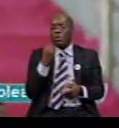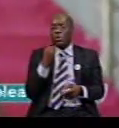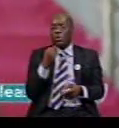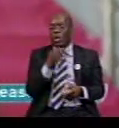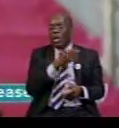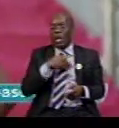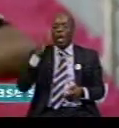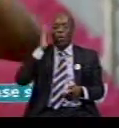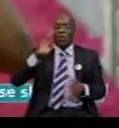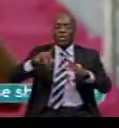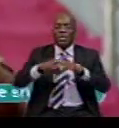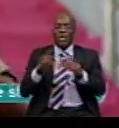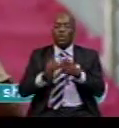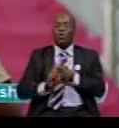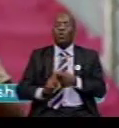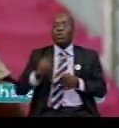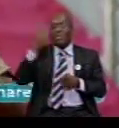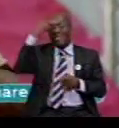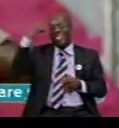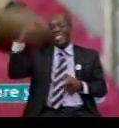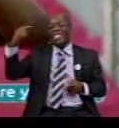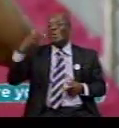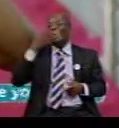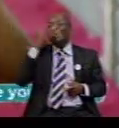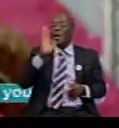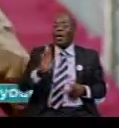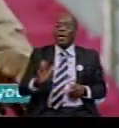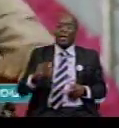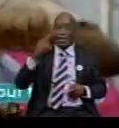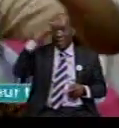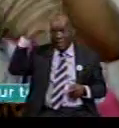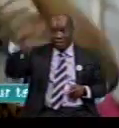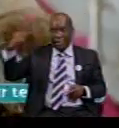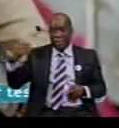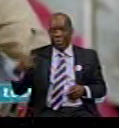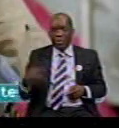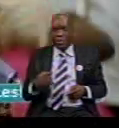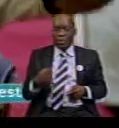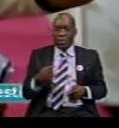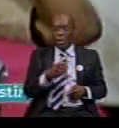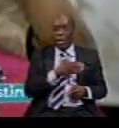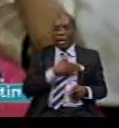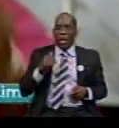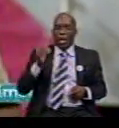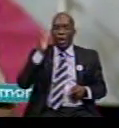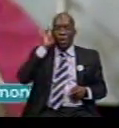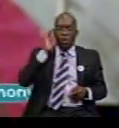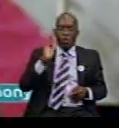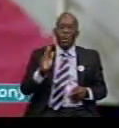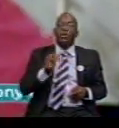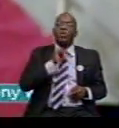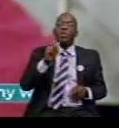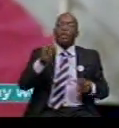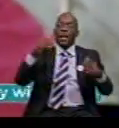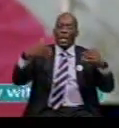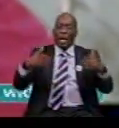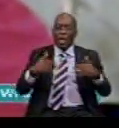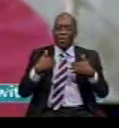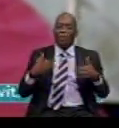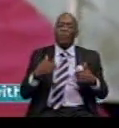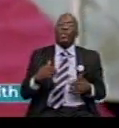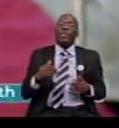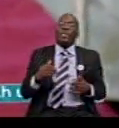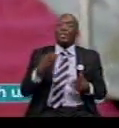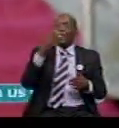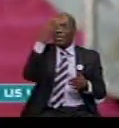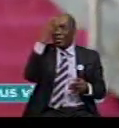lalakala tin ba ji loru bayi boya pago meji ni mo ji boya pago kan ni mo ji mi o tun sun ti le ma fi momo sugbon mo dupe lowo